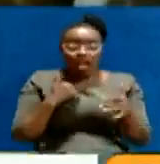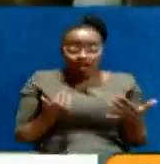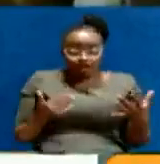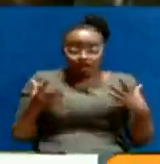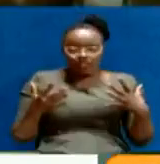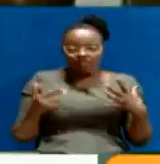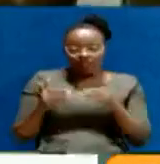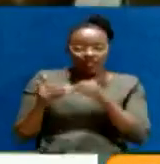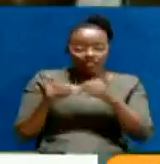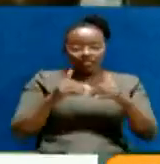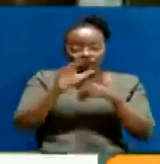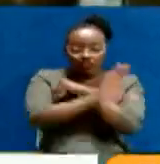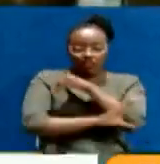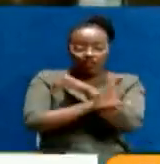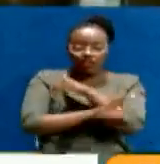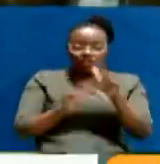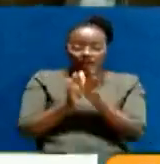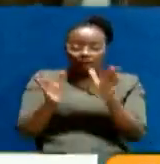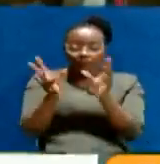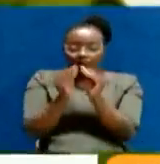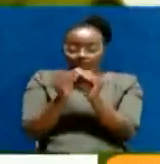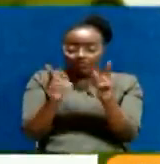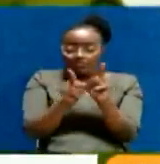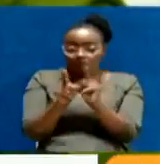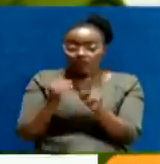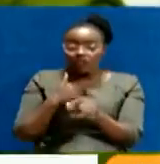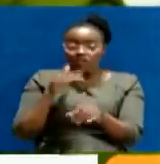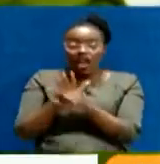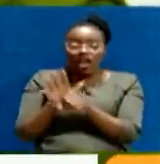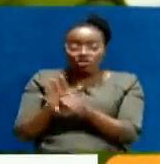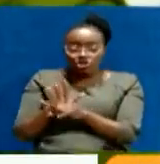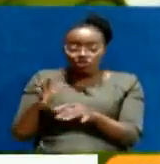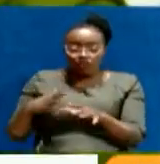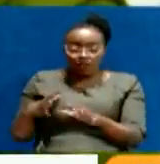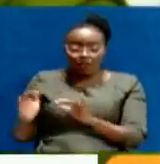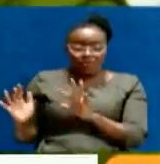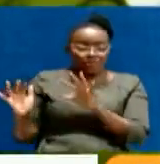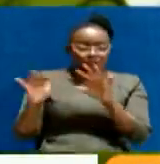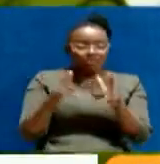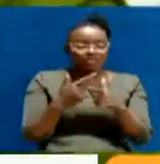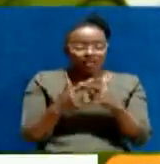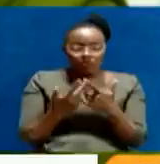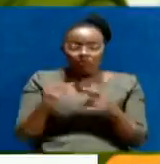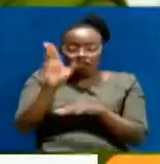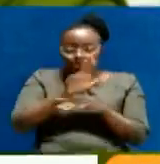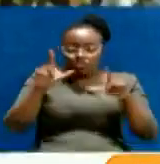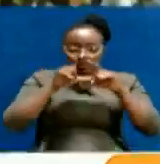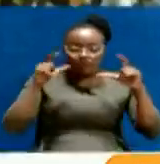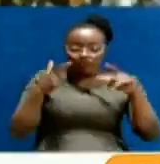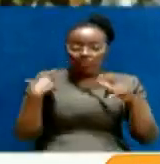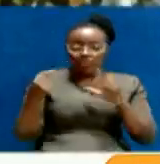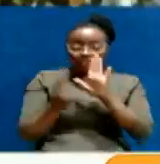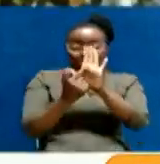by the leadership of the country at a public meeting attended by hundreds of elderly citizens who also wore masks is the